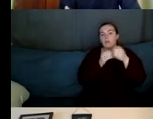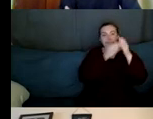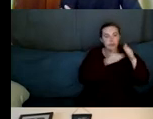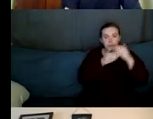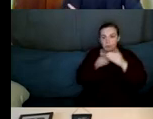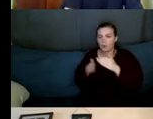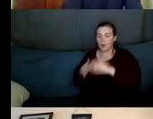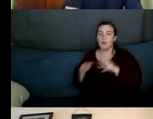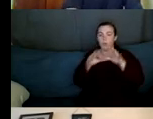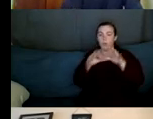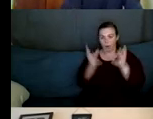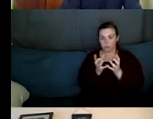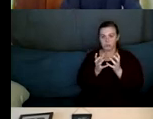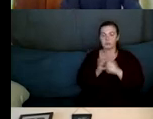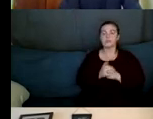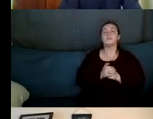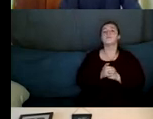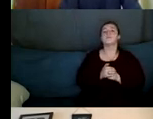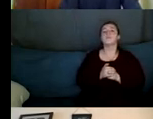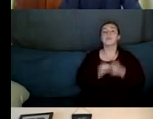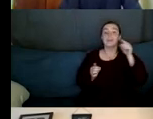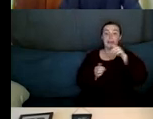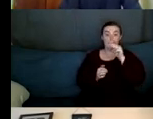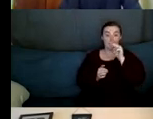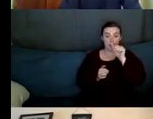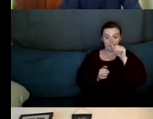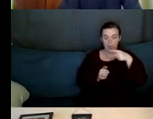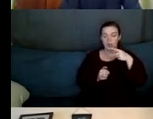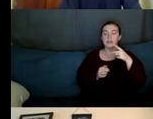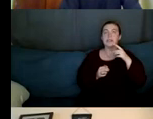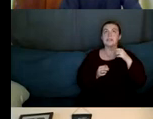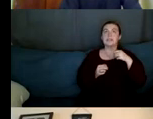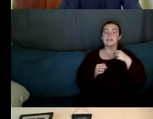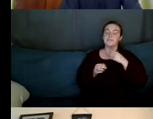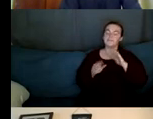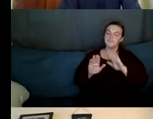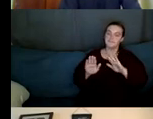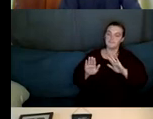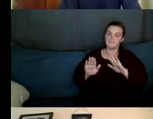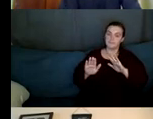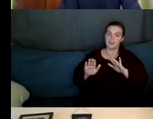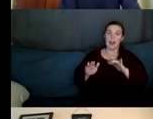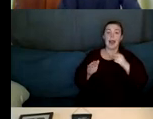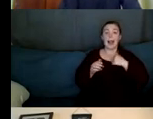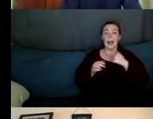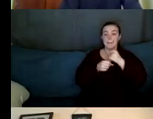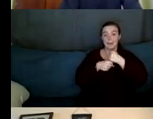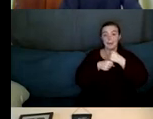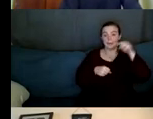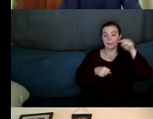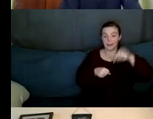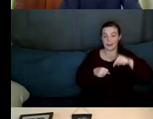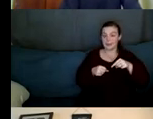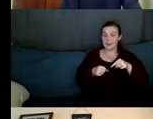night everywhere. So this map, and I'm going to give you a big caveat. I made this presentation in the summer when a lot of